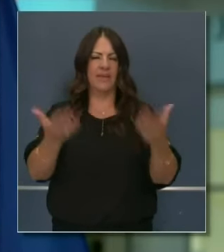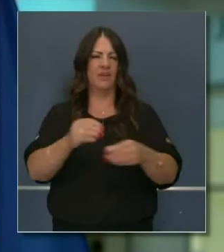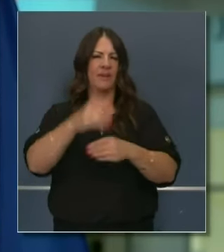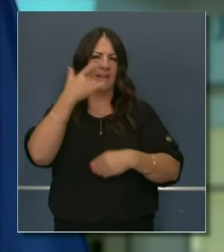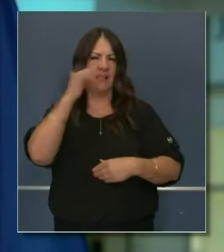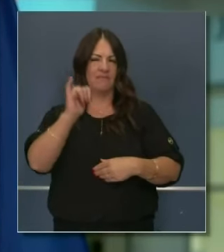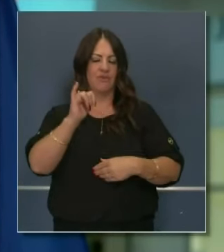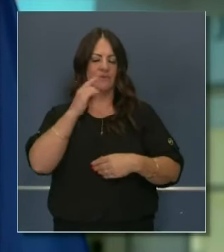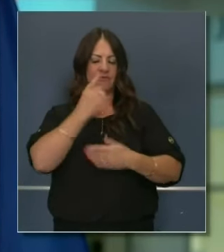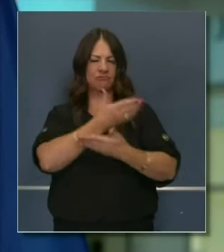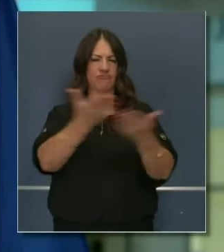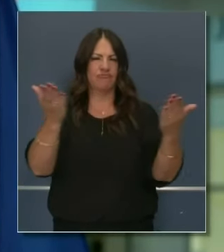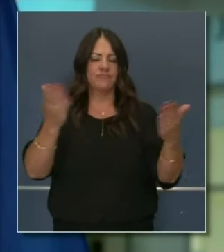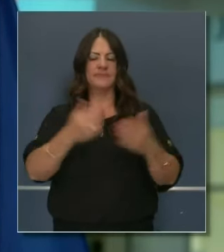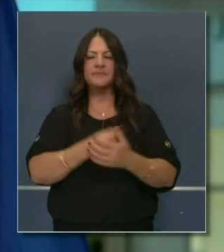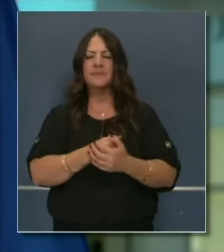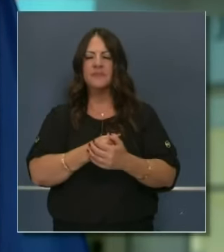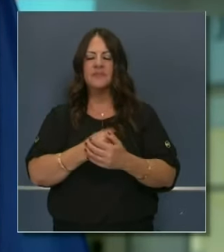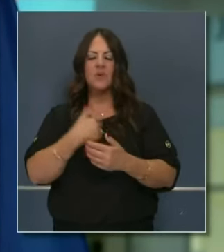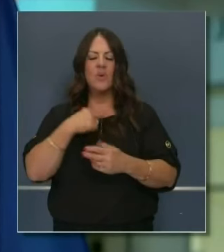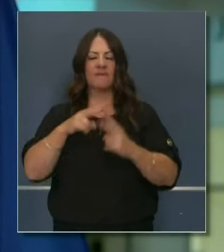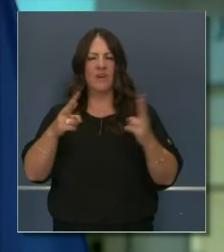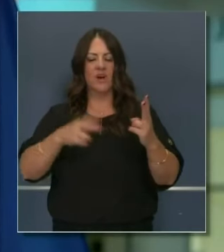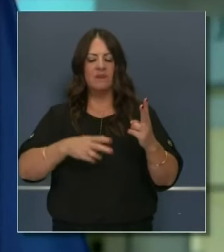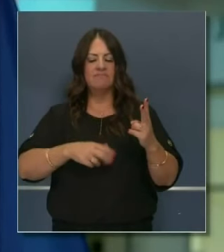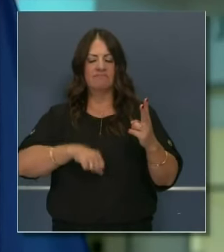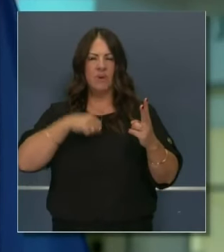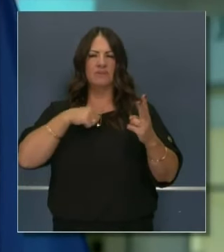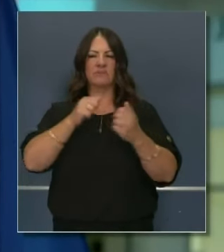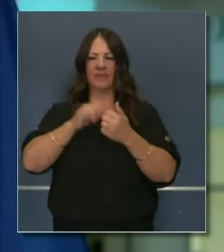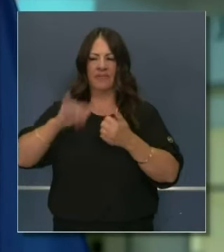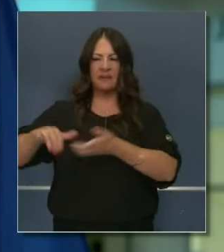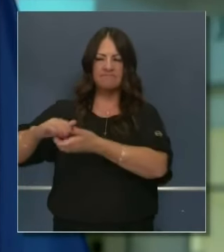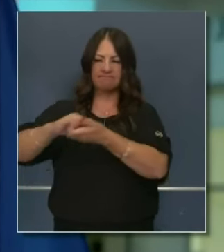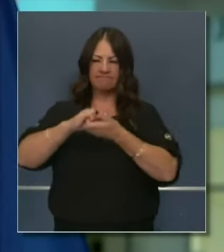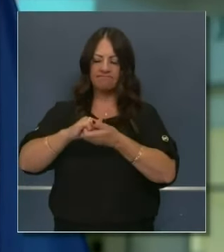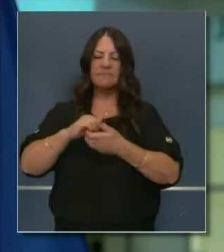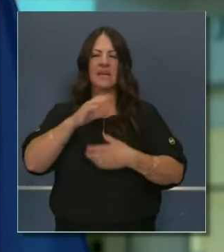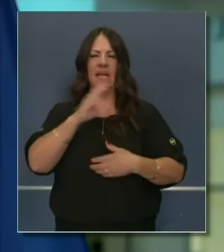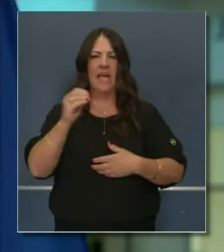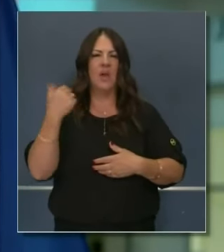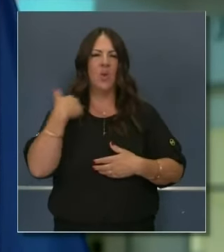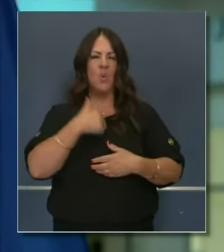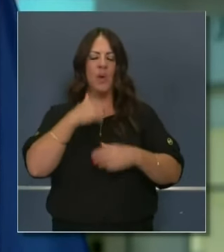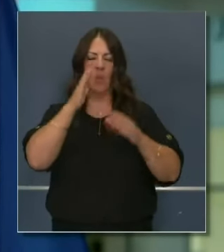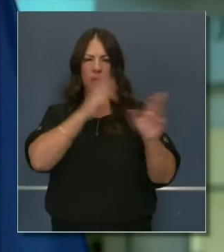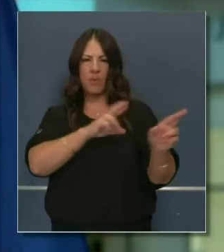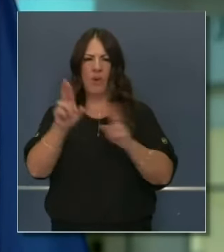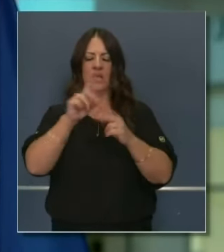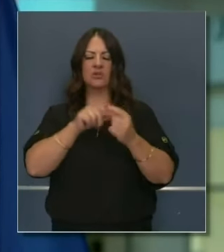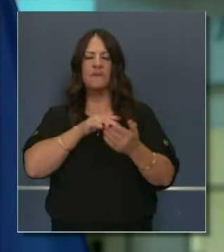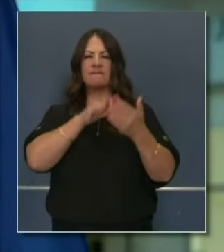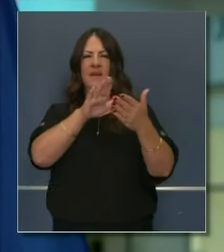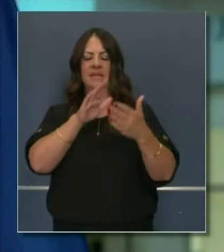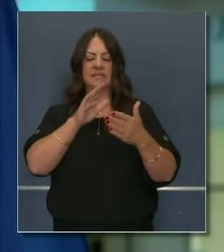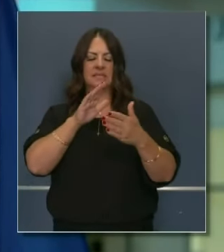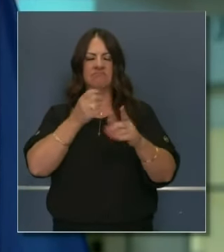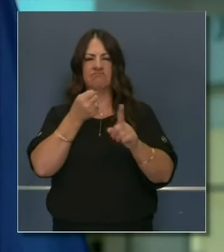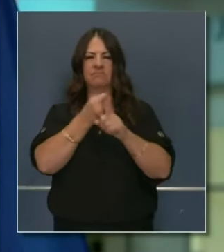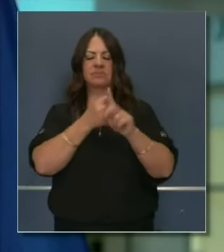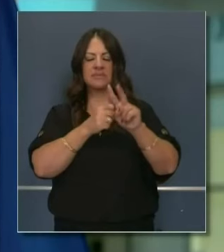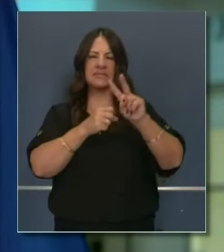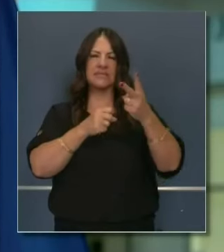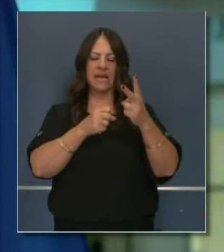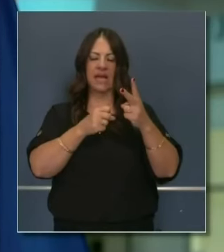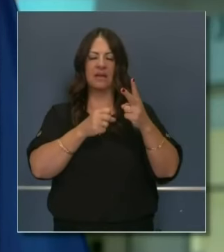of California, and the work that we have in front of us as it relates to addressing our second wave and the likelihood of the